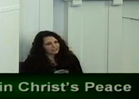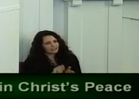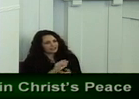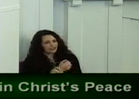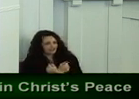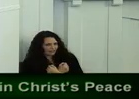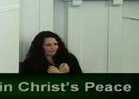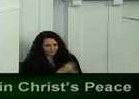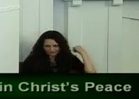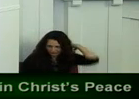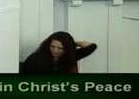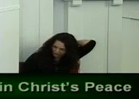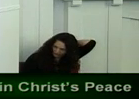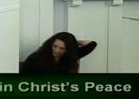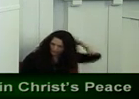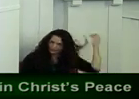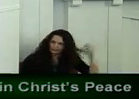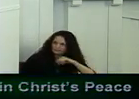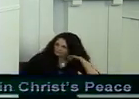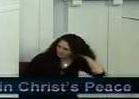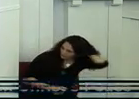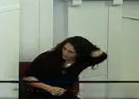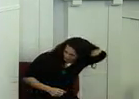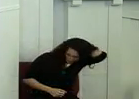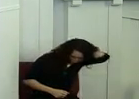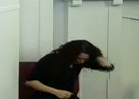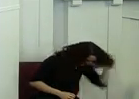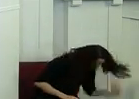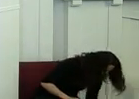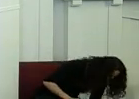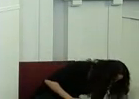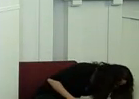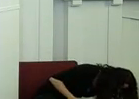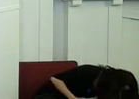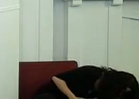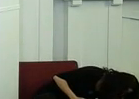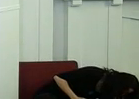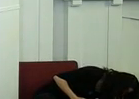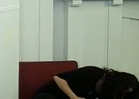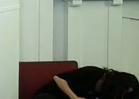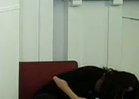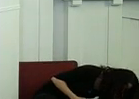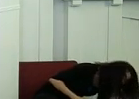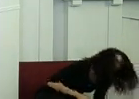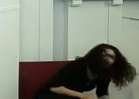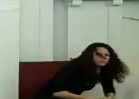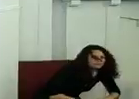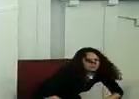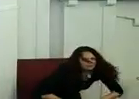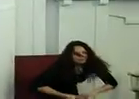affirm that God is with us this morning.